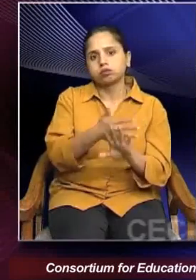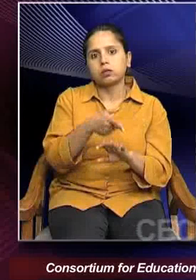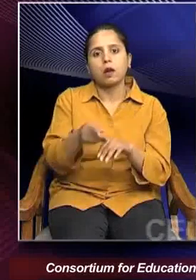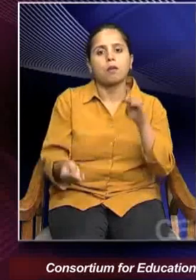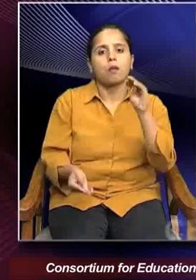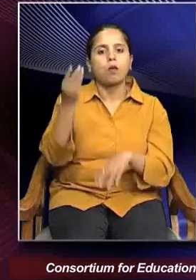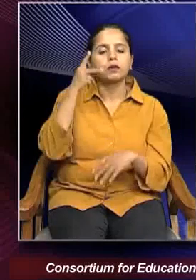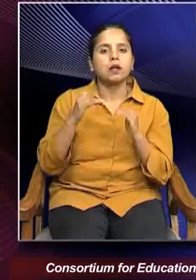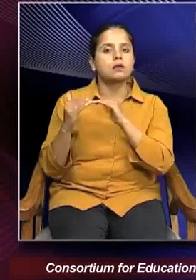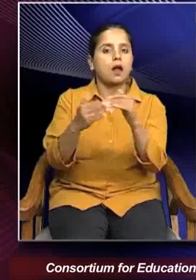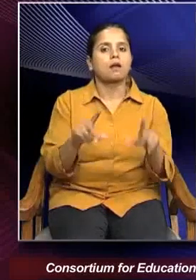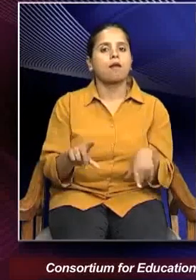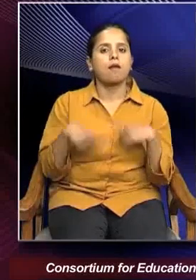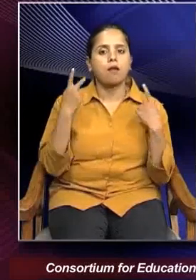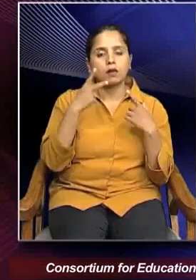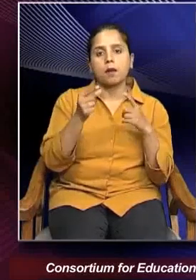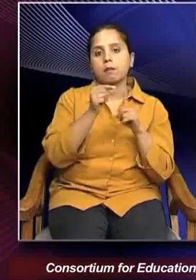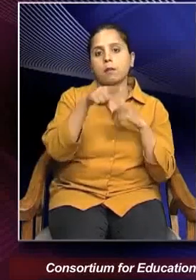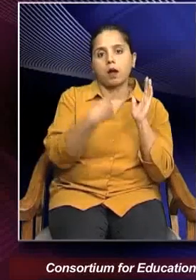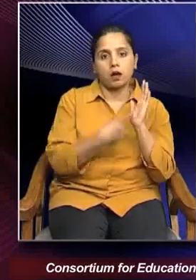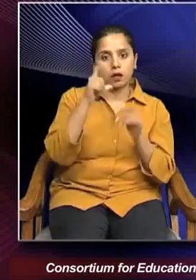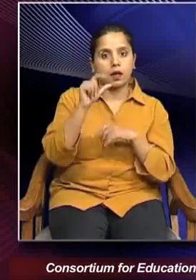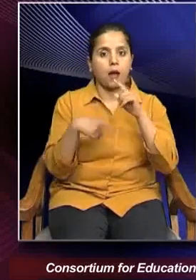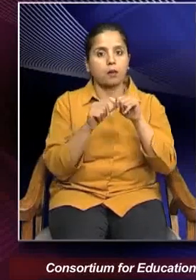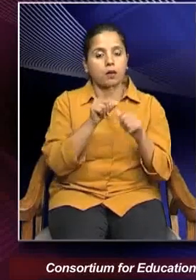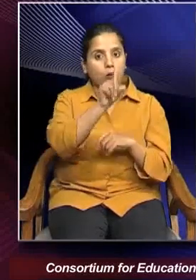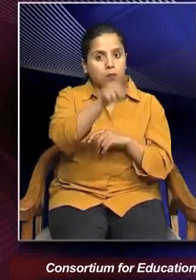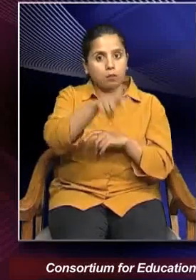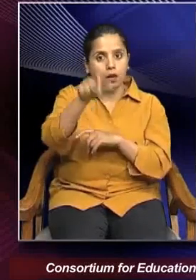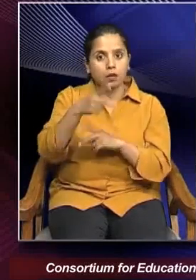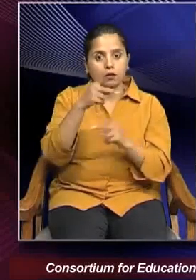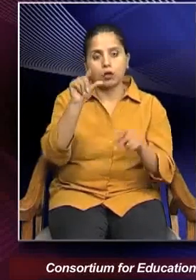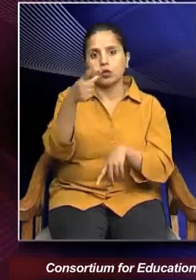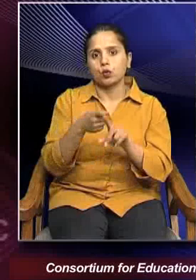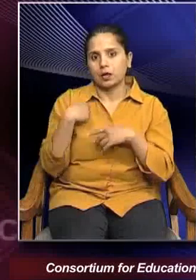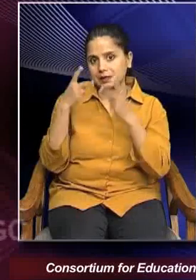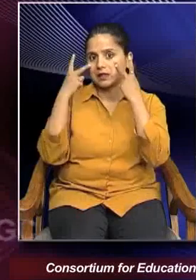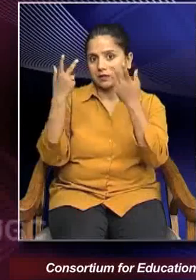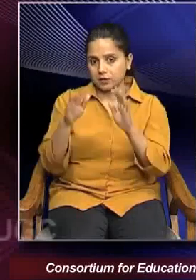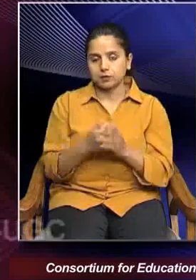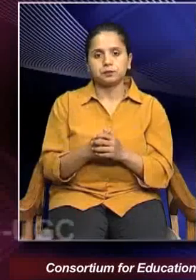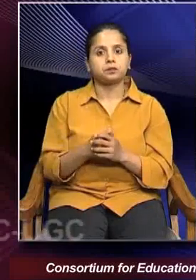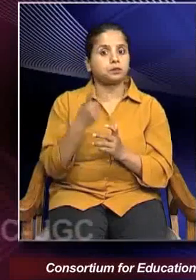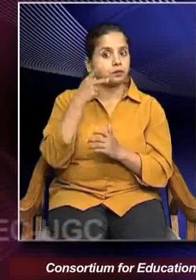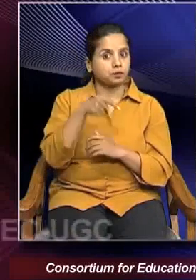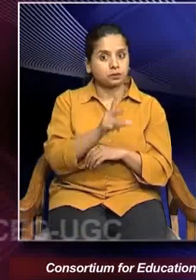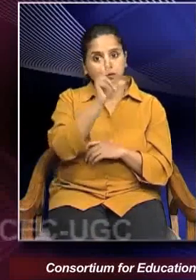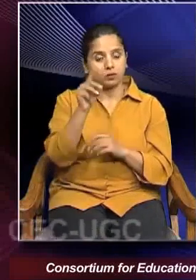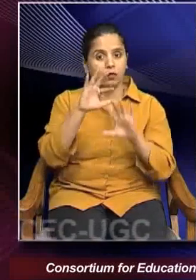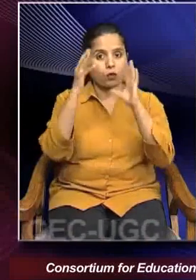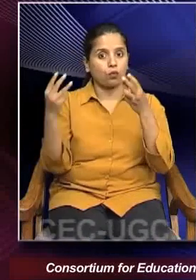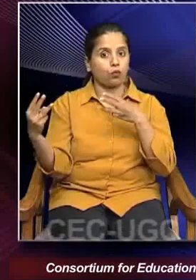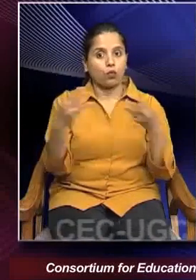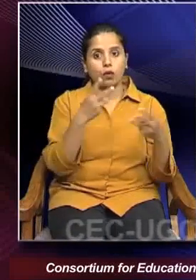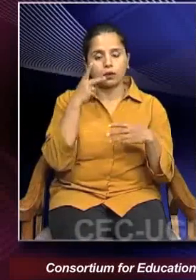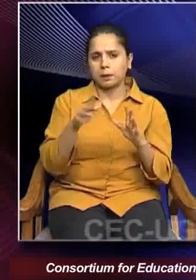in the standard of living through the per capita income that we have witnessed in the UK. And particularly after the Second World War, there has